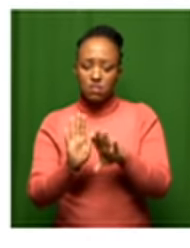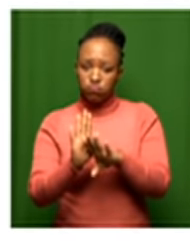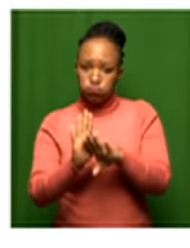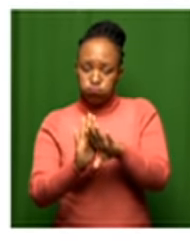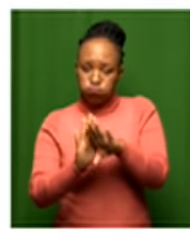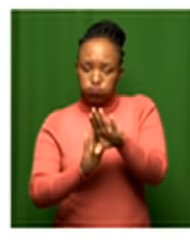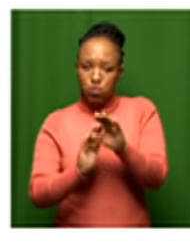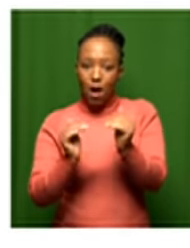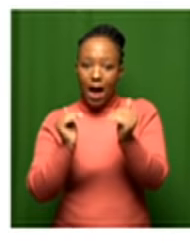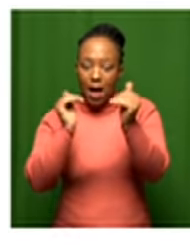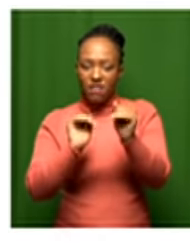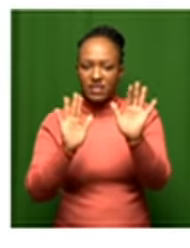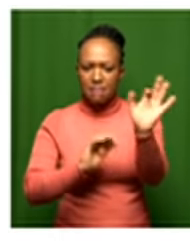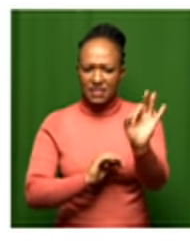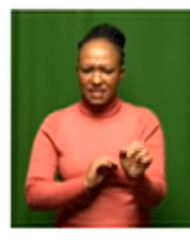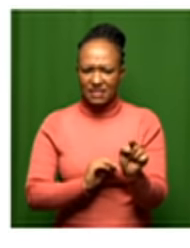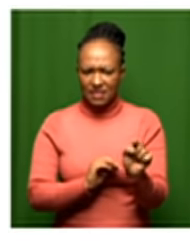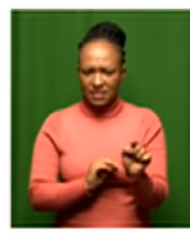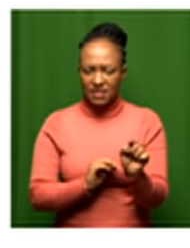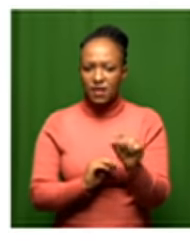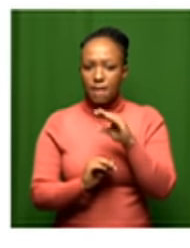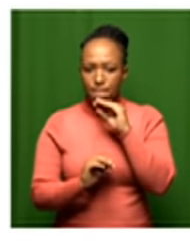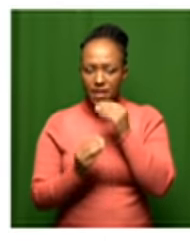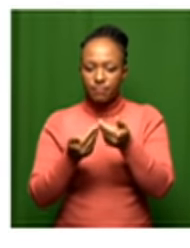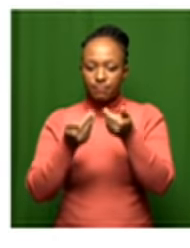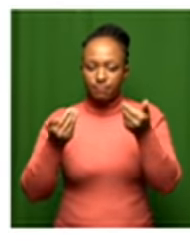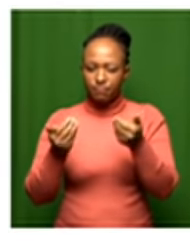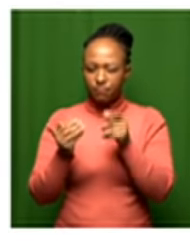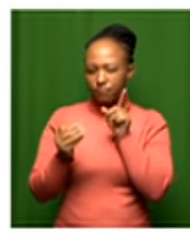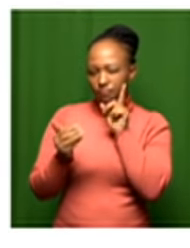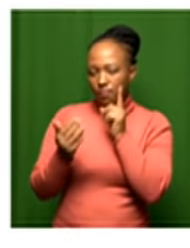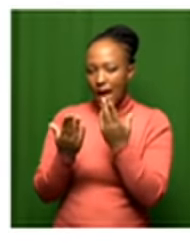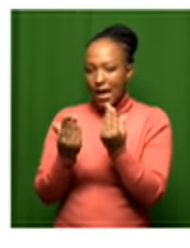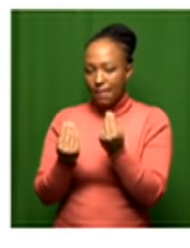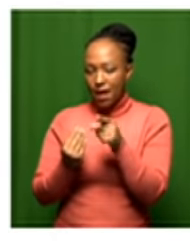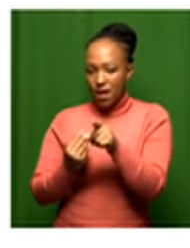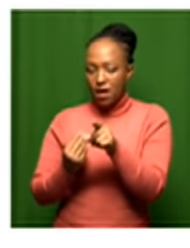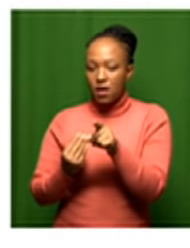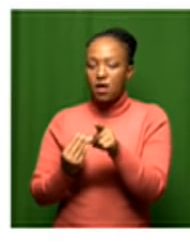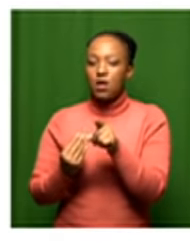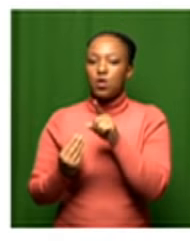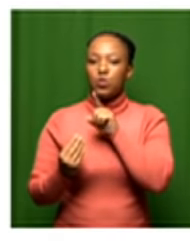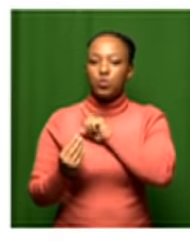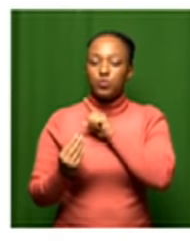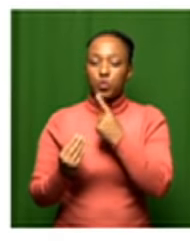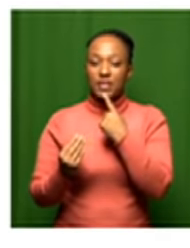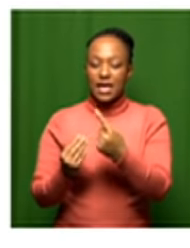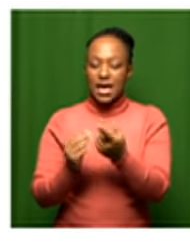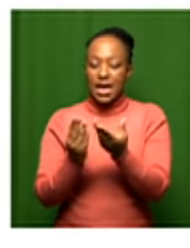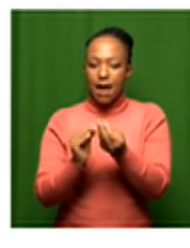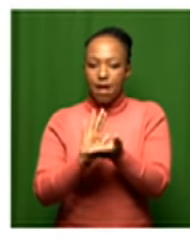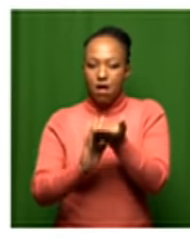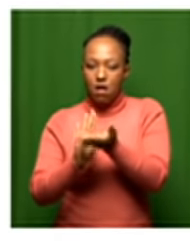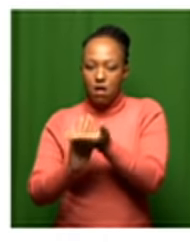and is well above 10% now. So a separate metric to really indicate that the rise in infections